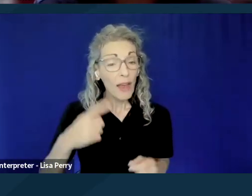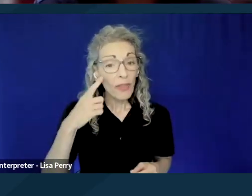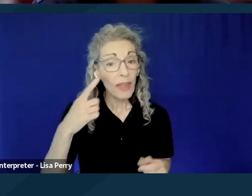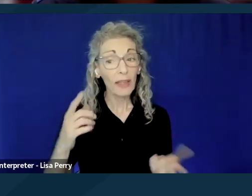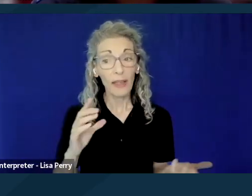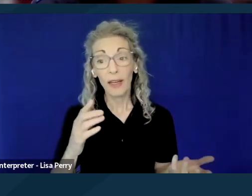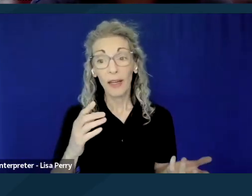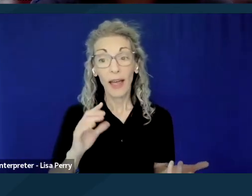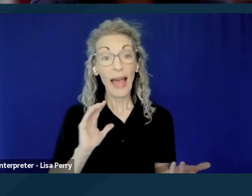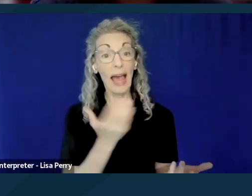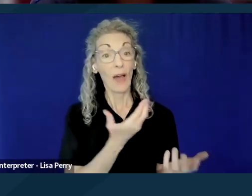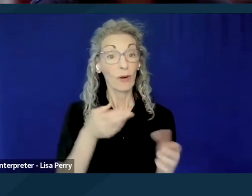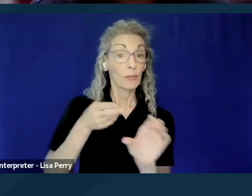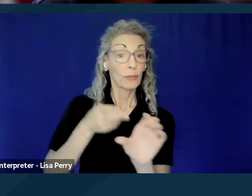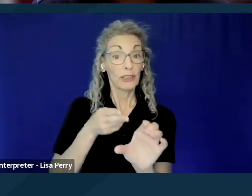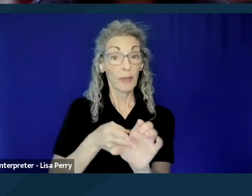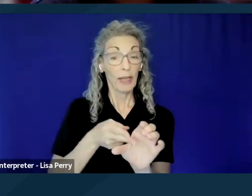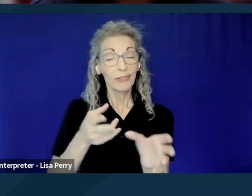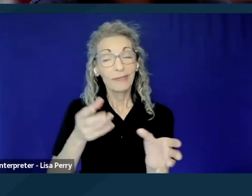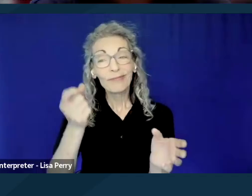can feel um,